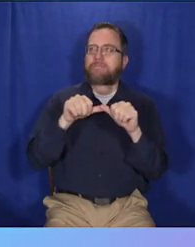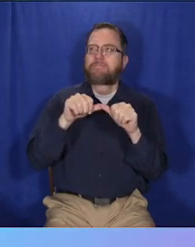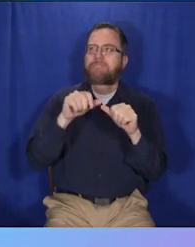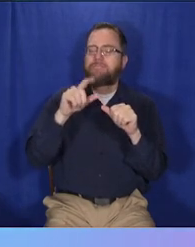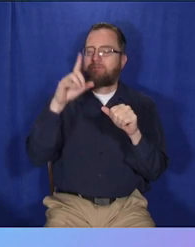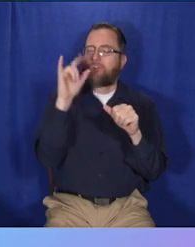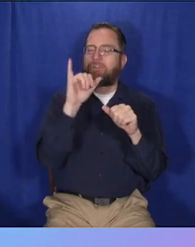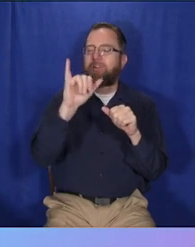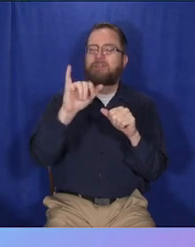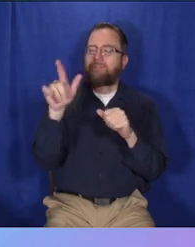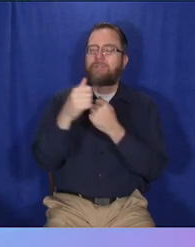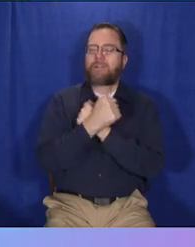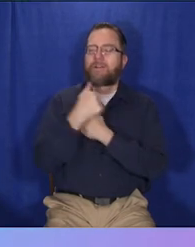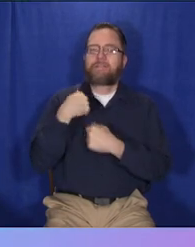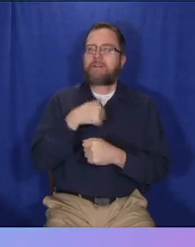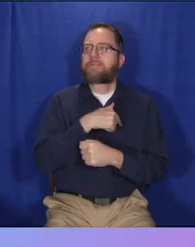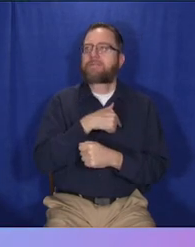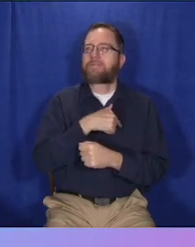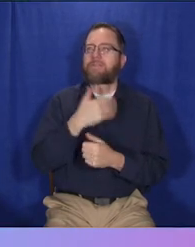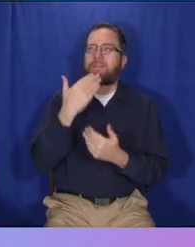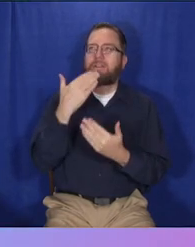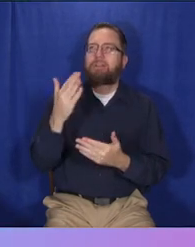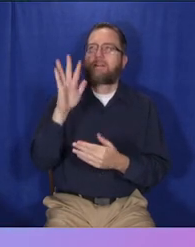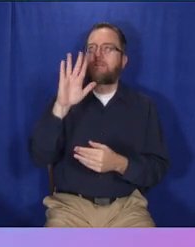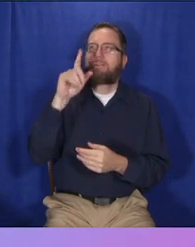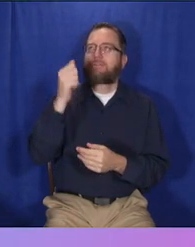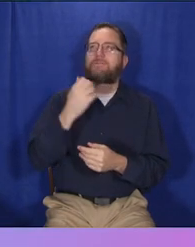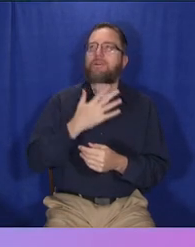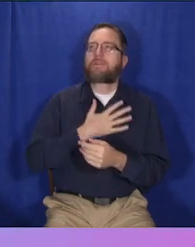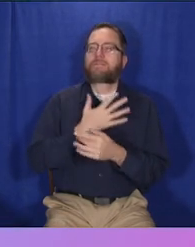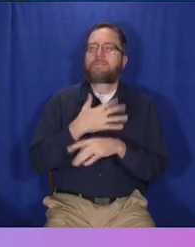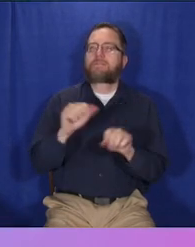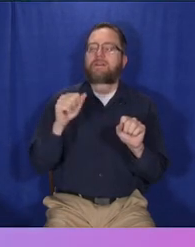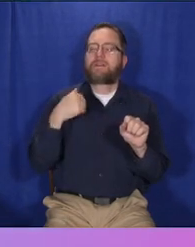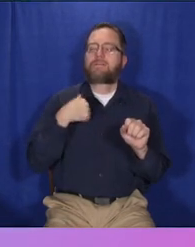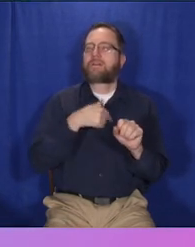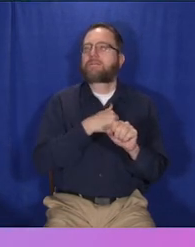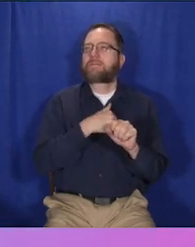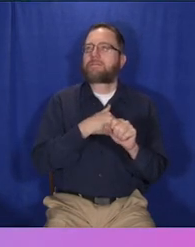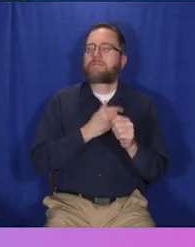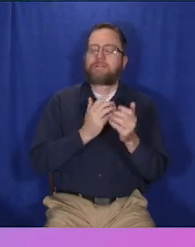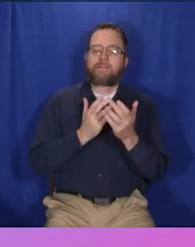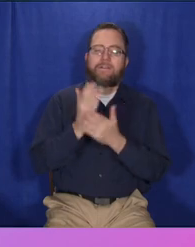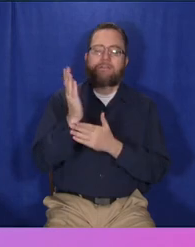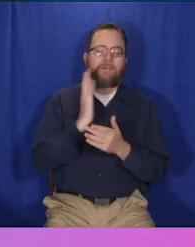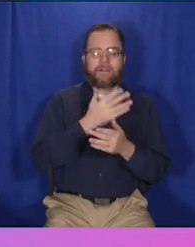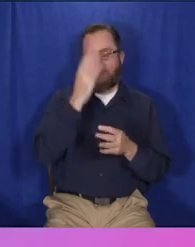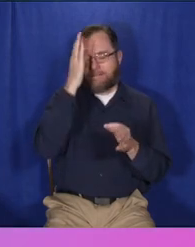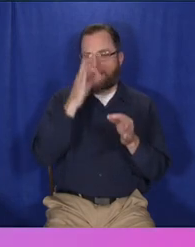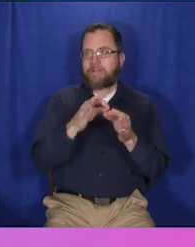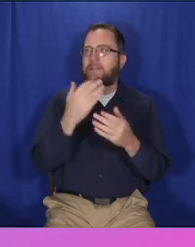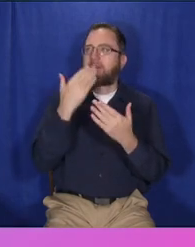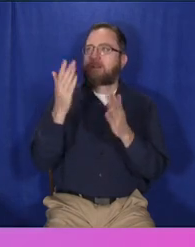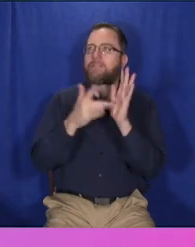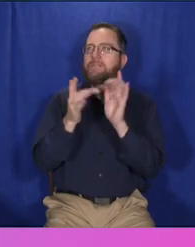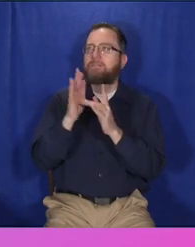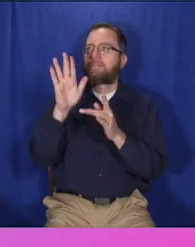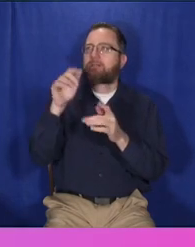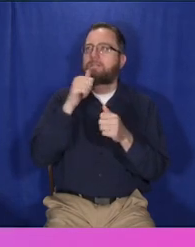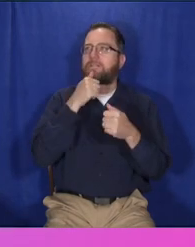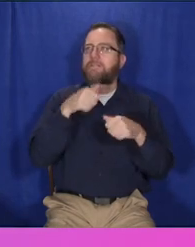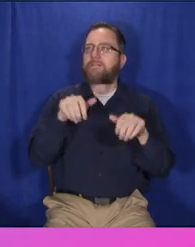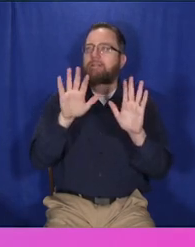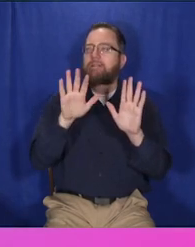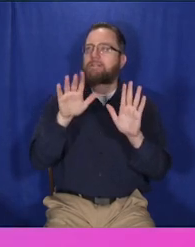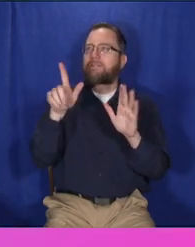you for your grace that we are saved by grace through faith. Thank you, Jesus, for your sacrifice,